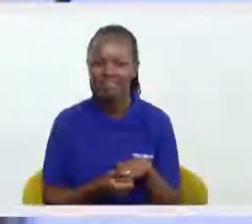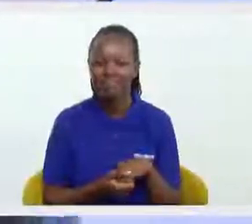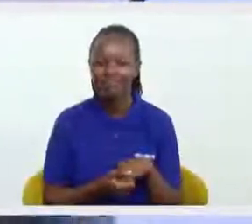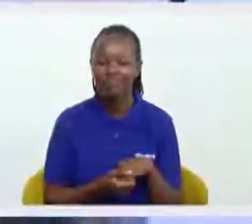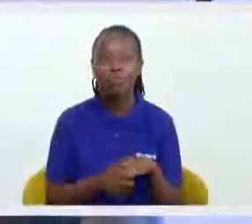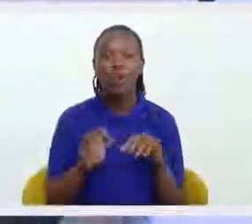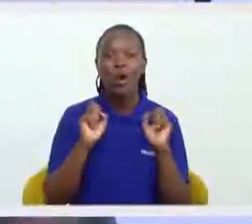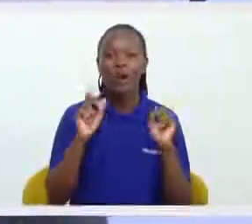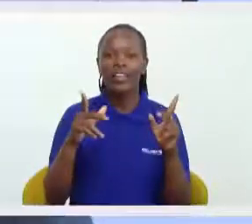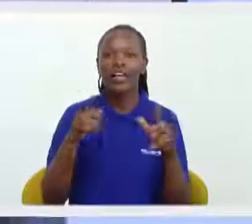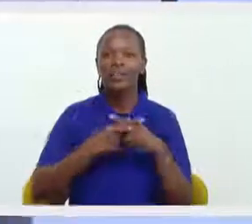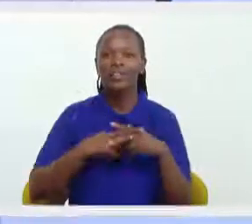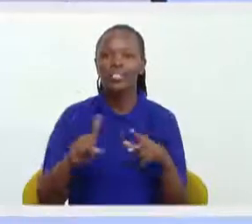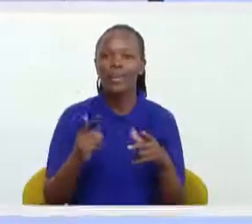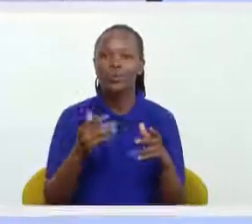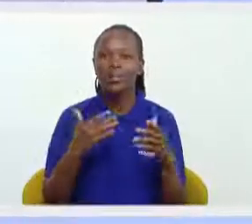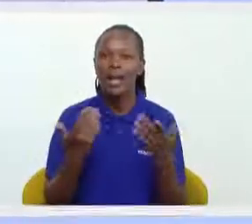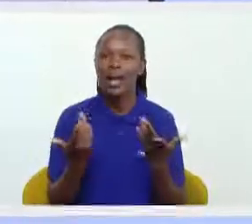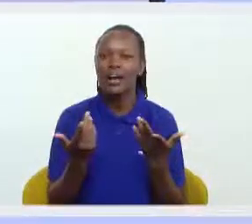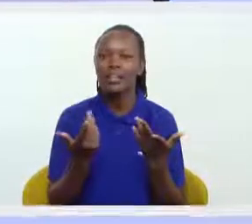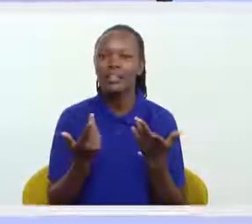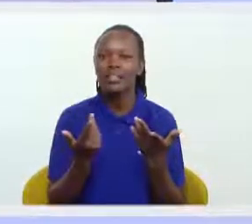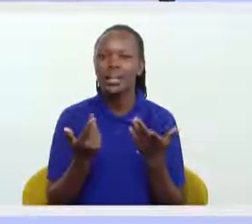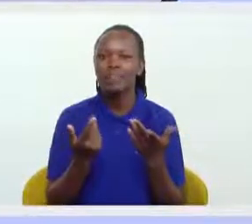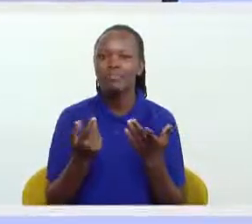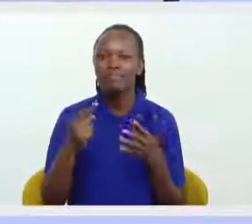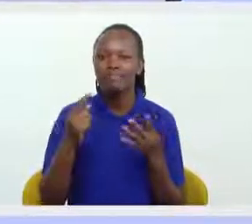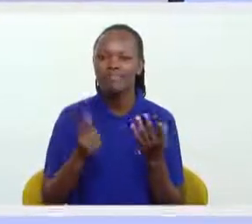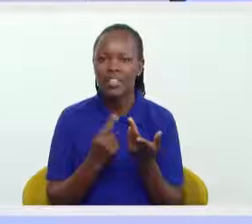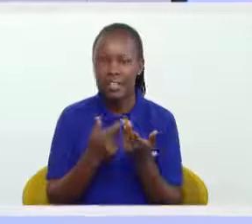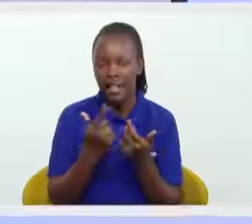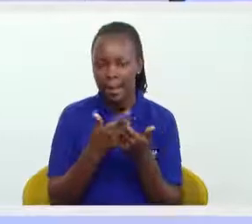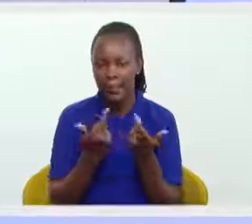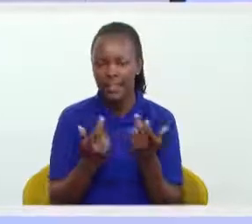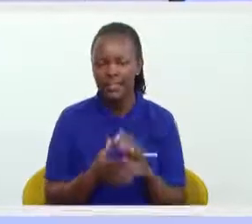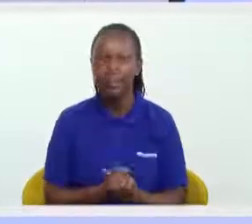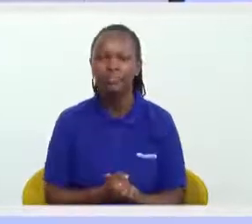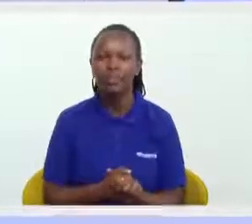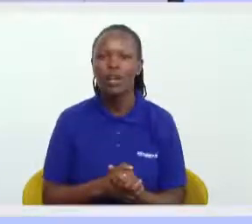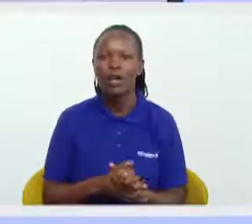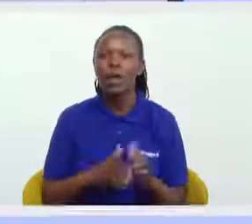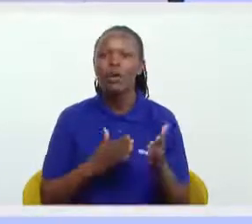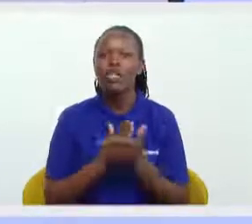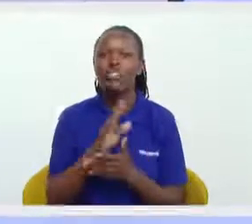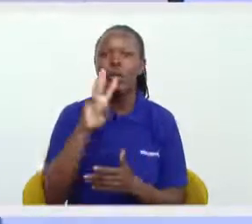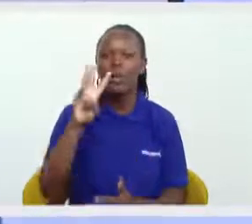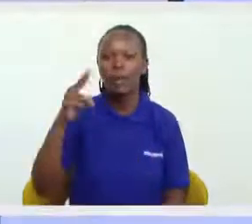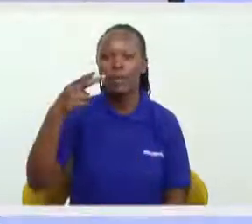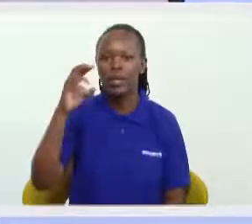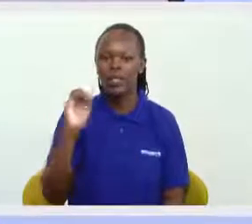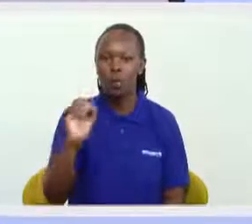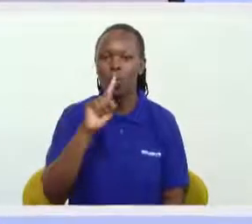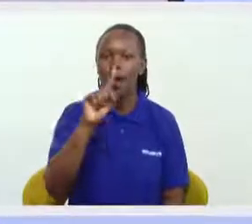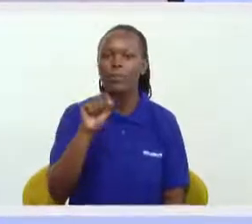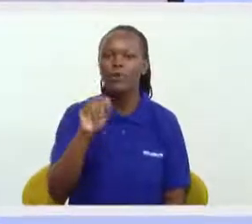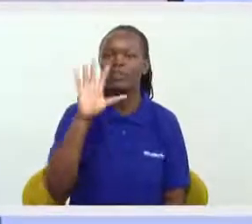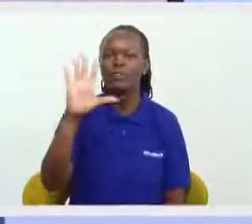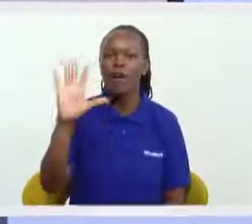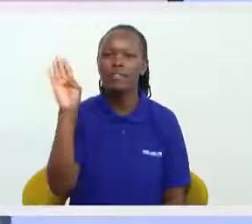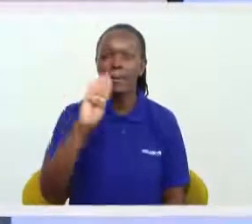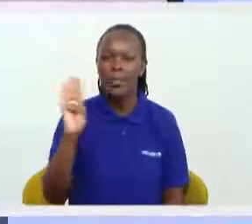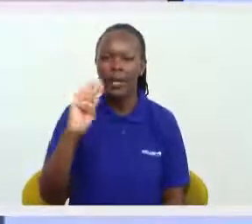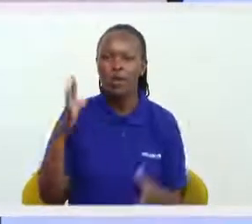All right, so I'm going to start with some statistics. According to the World Health Organization, 1.5 billion